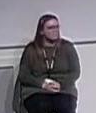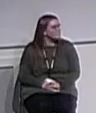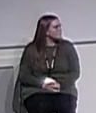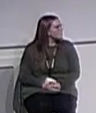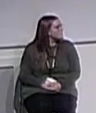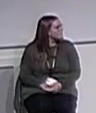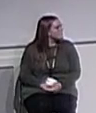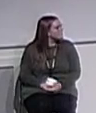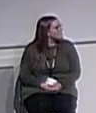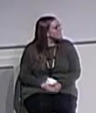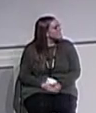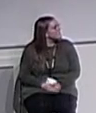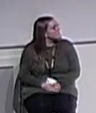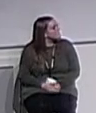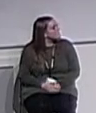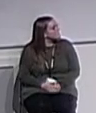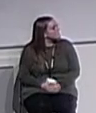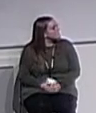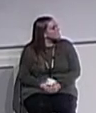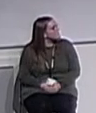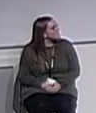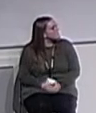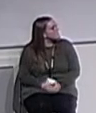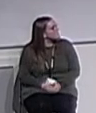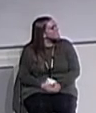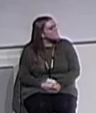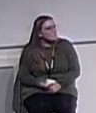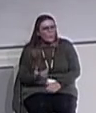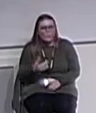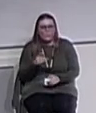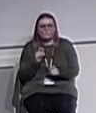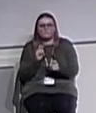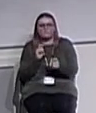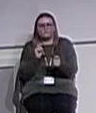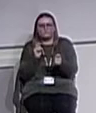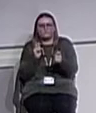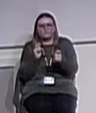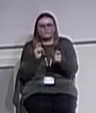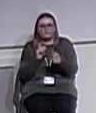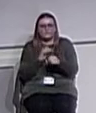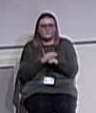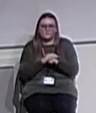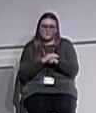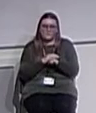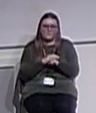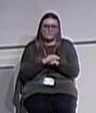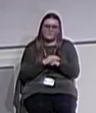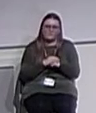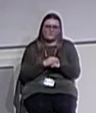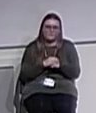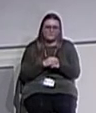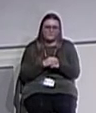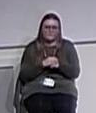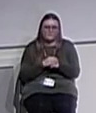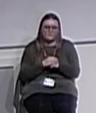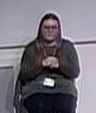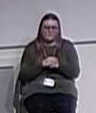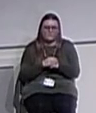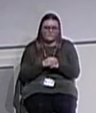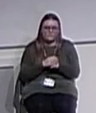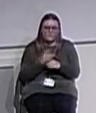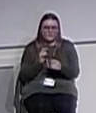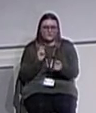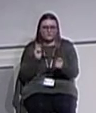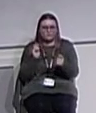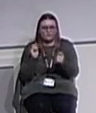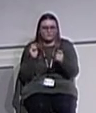Now, another way we can think about changing your degree, which you may want to compare with other universities, is thinking about fields courses. So going